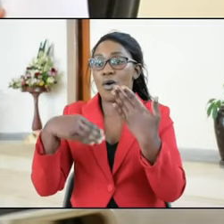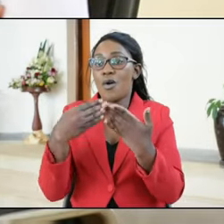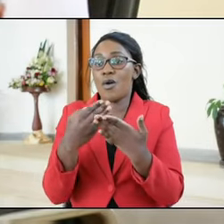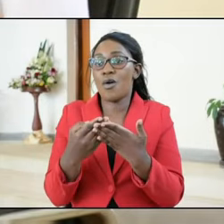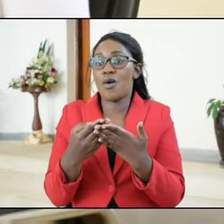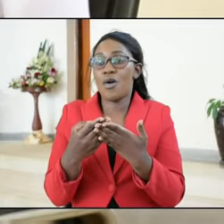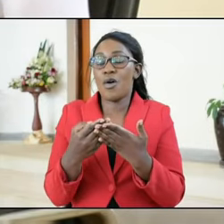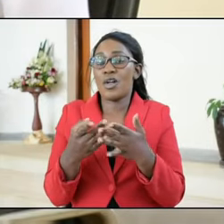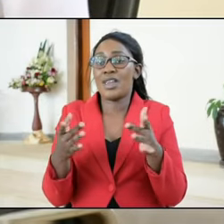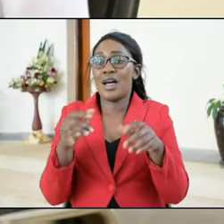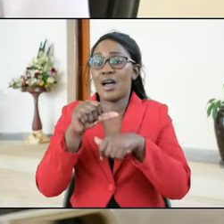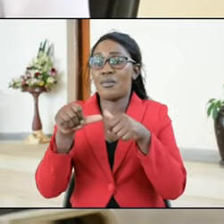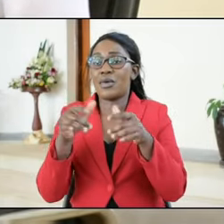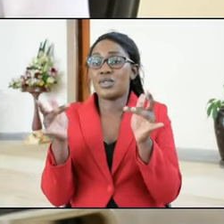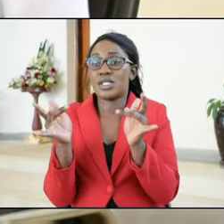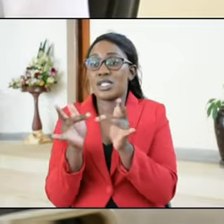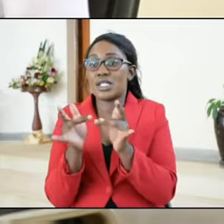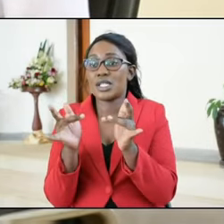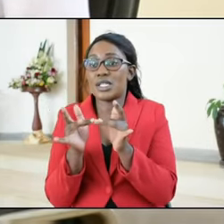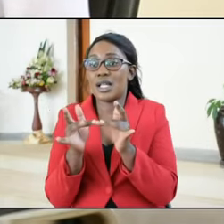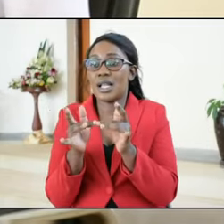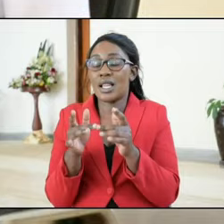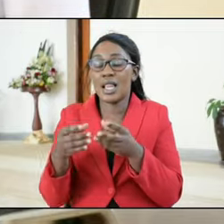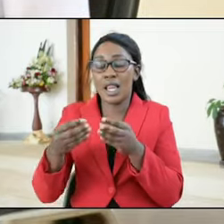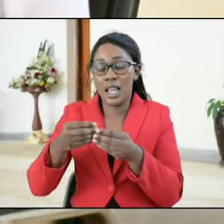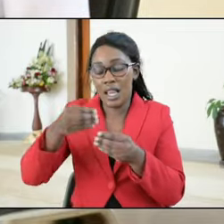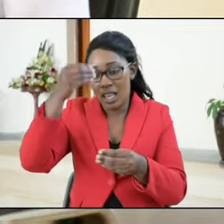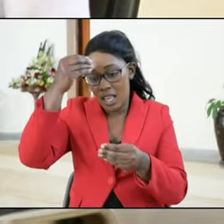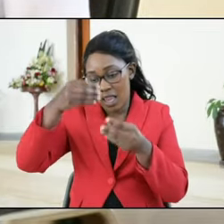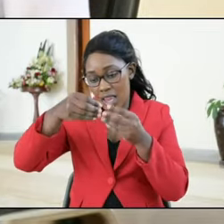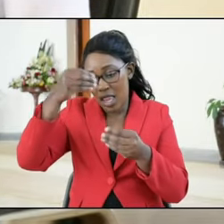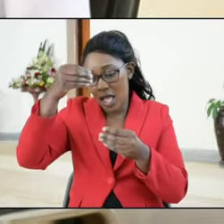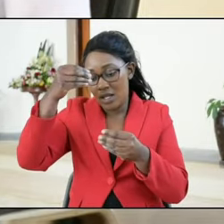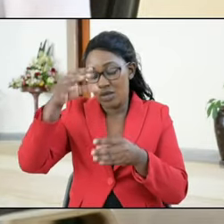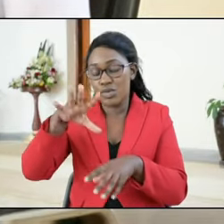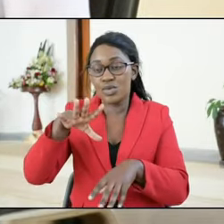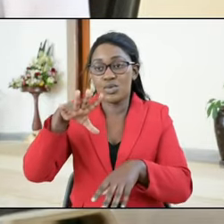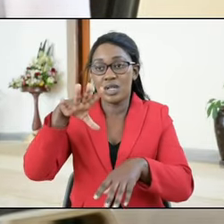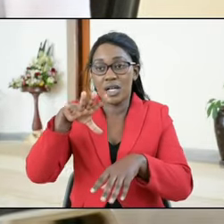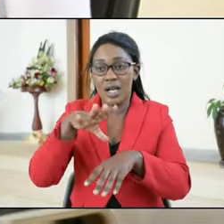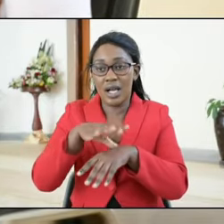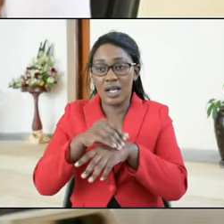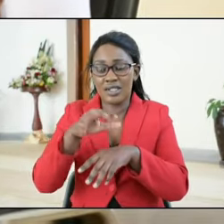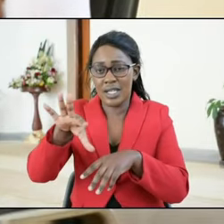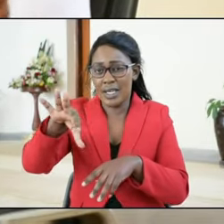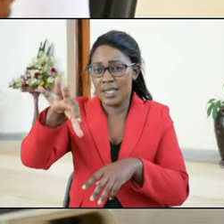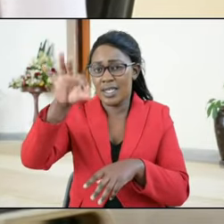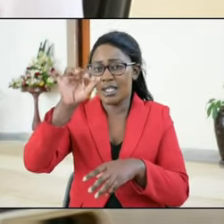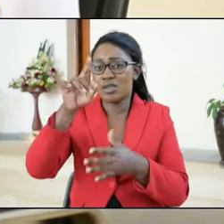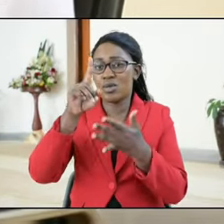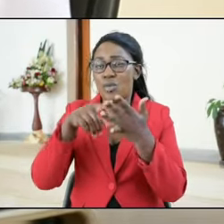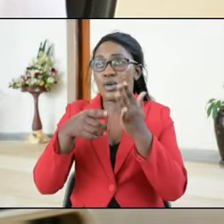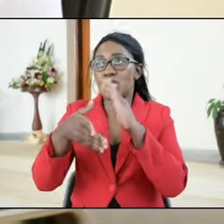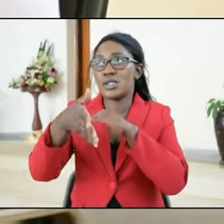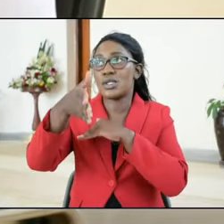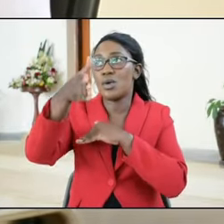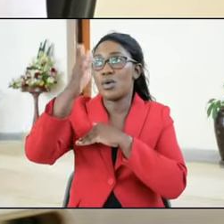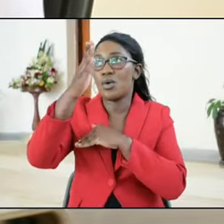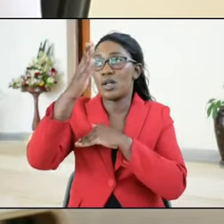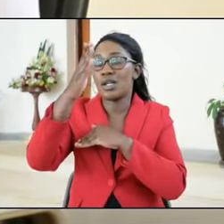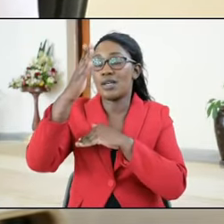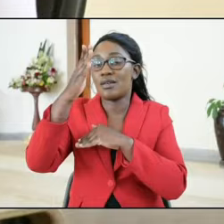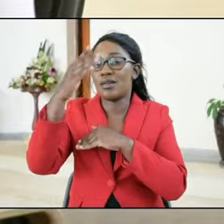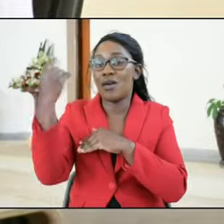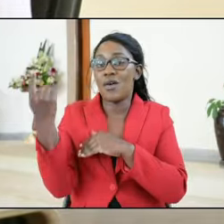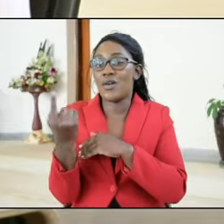the internet, let us learn to filter them, to get only that which is from God to influence our lives, so